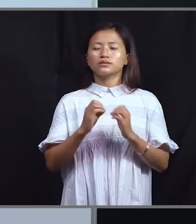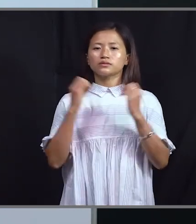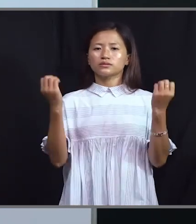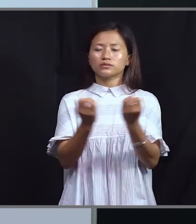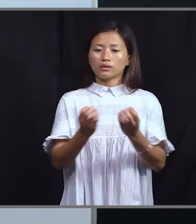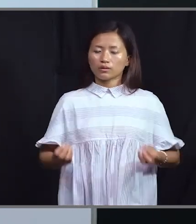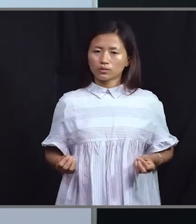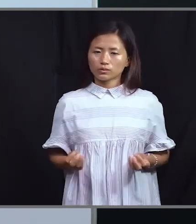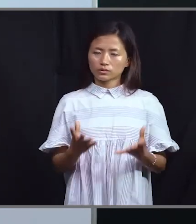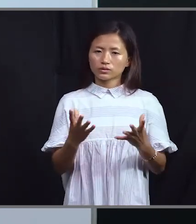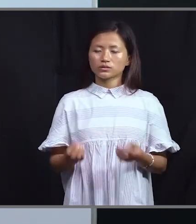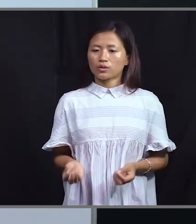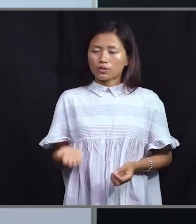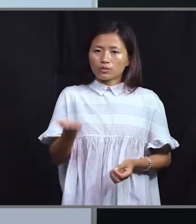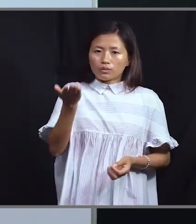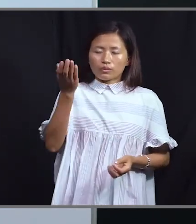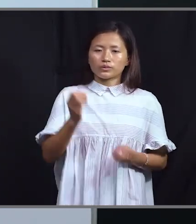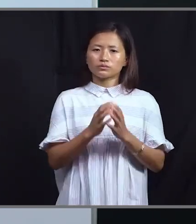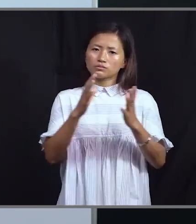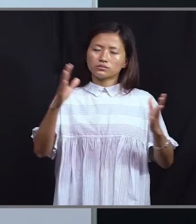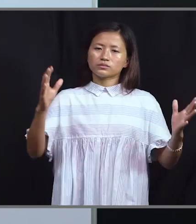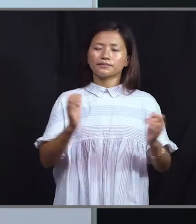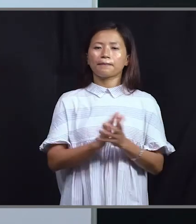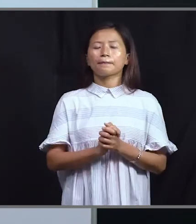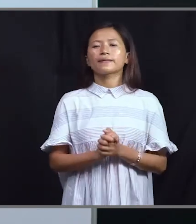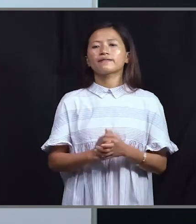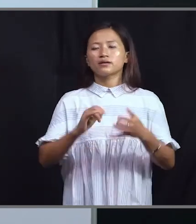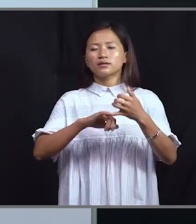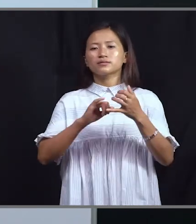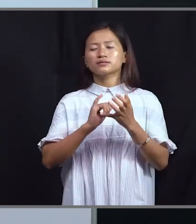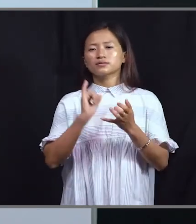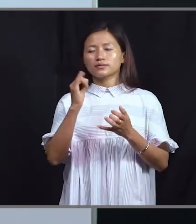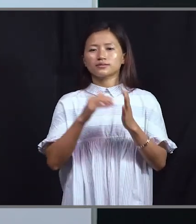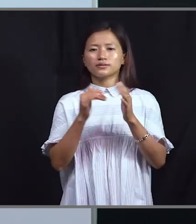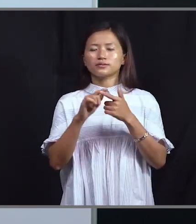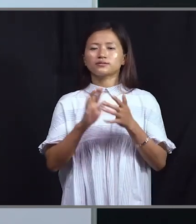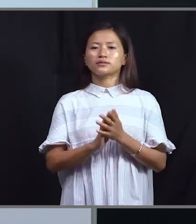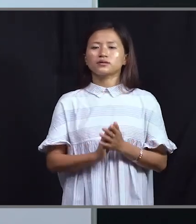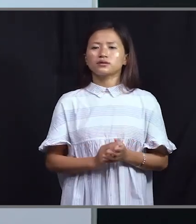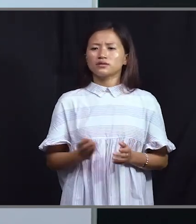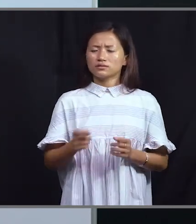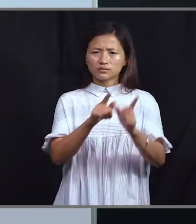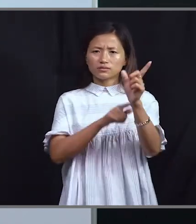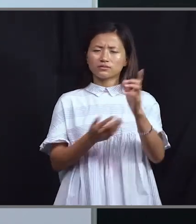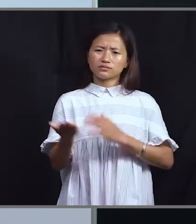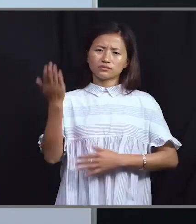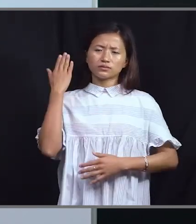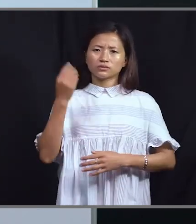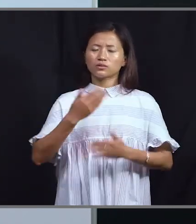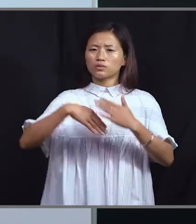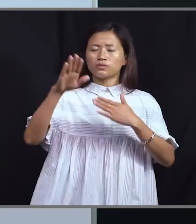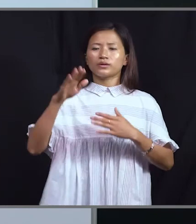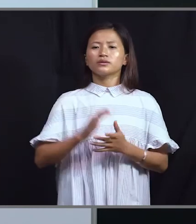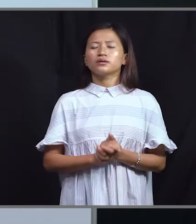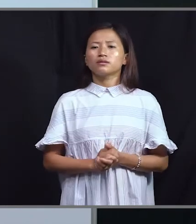starts growing in size, isn't it? Now, as the years goes by, the company, okay, or the business